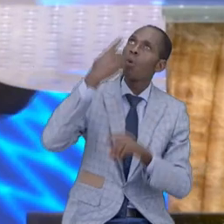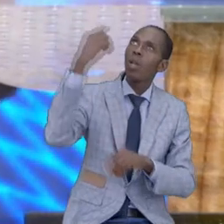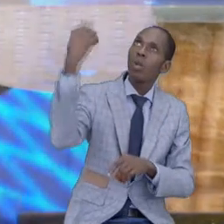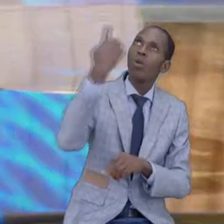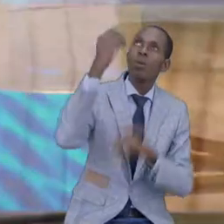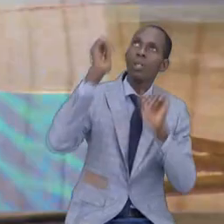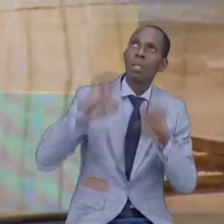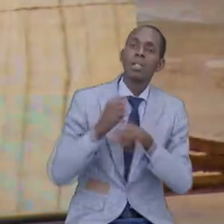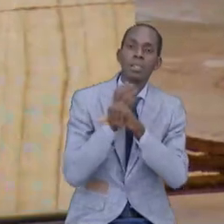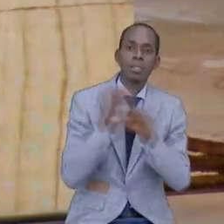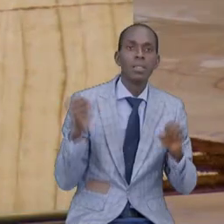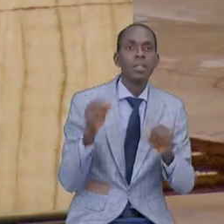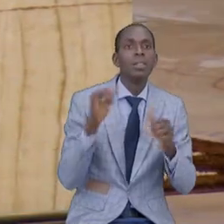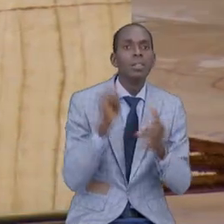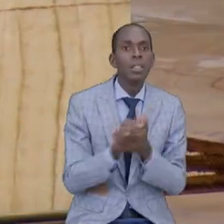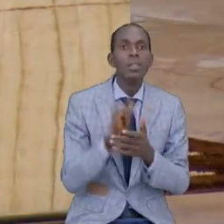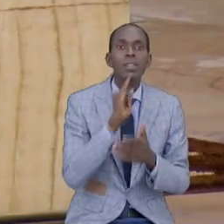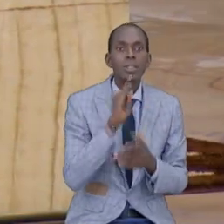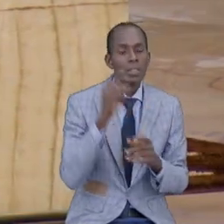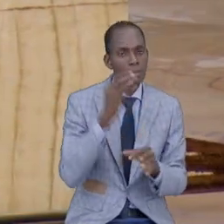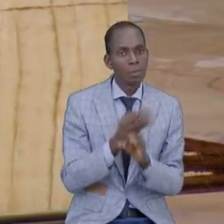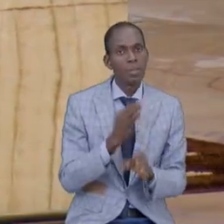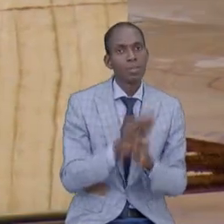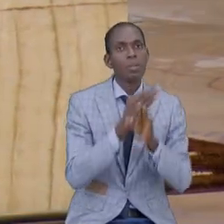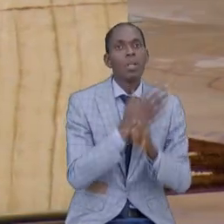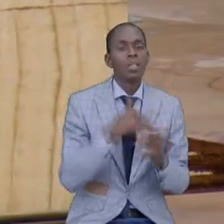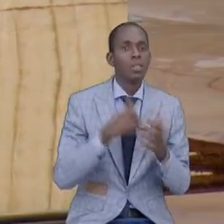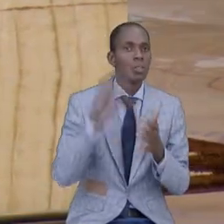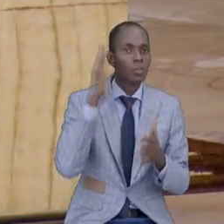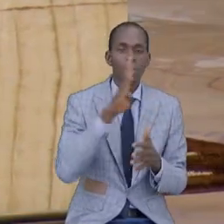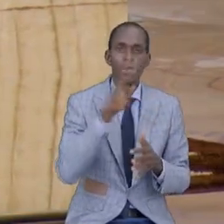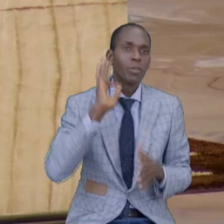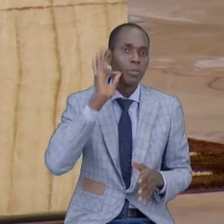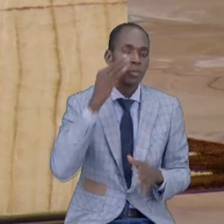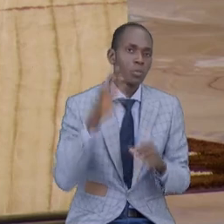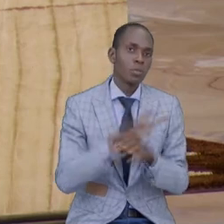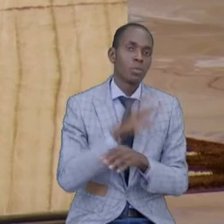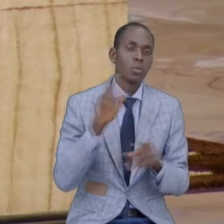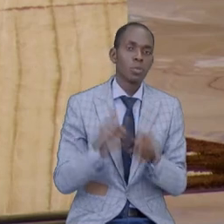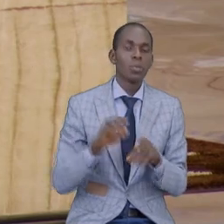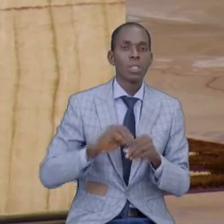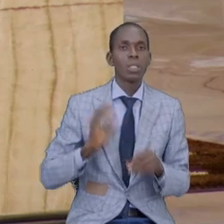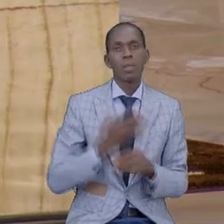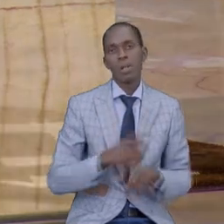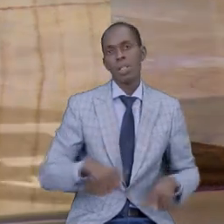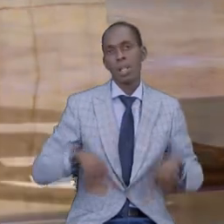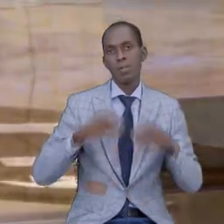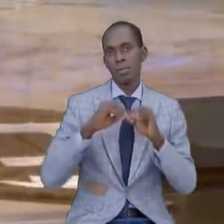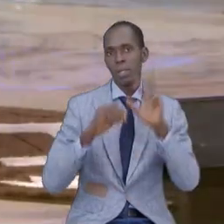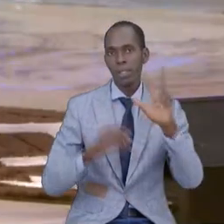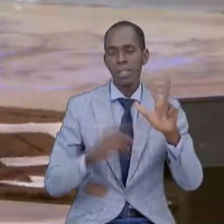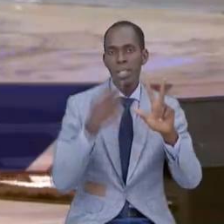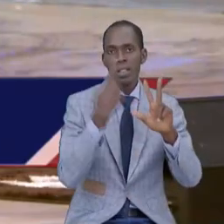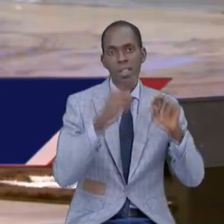save. That's faithful, and it will be fruitful too in our lives. Point number three, the